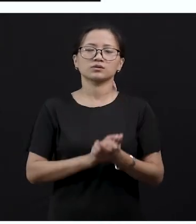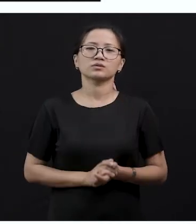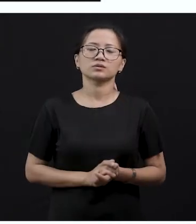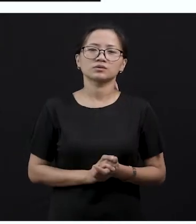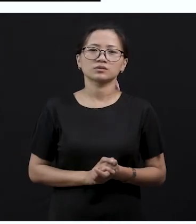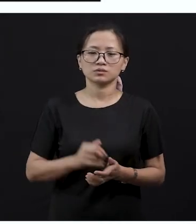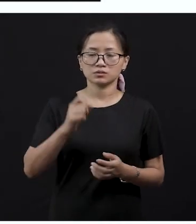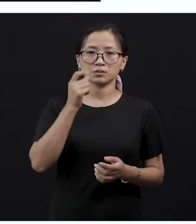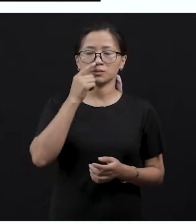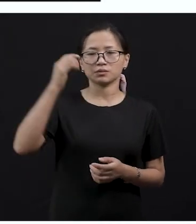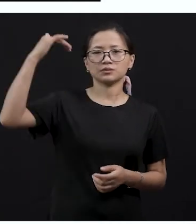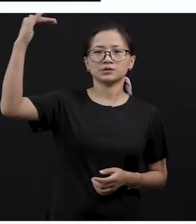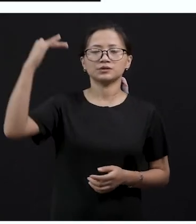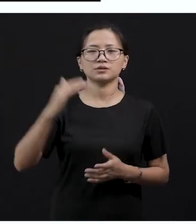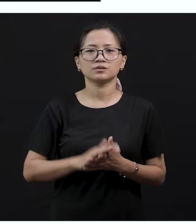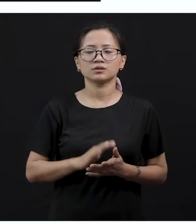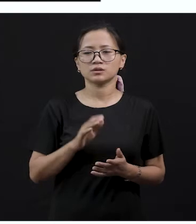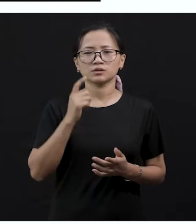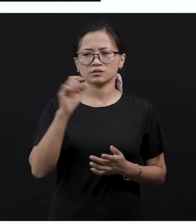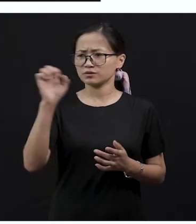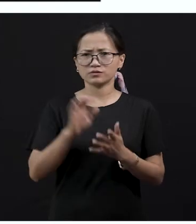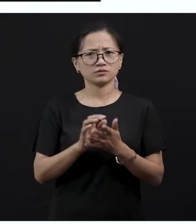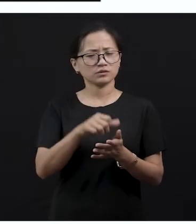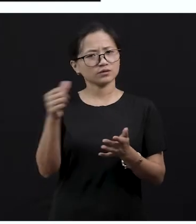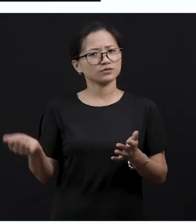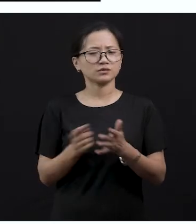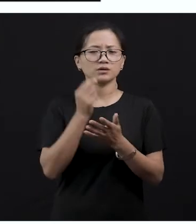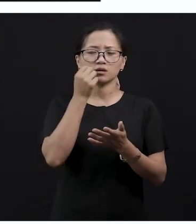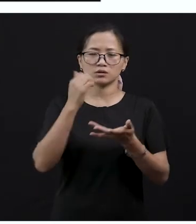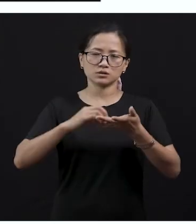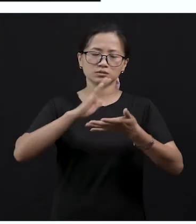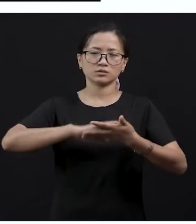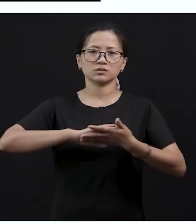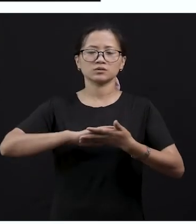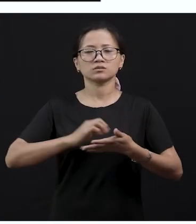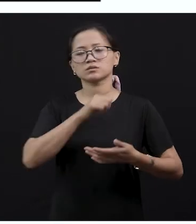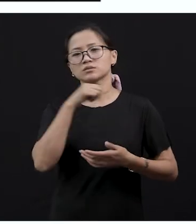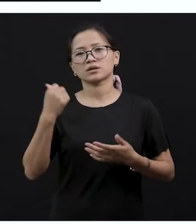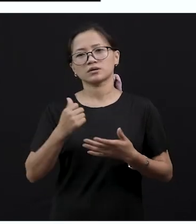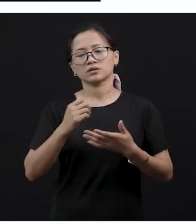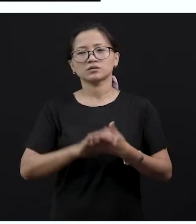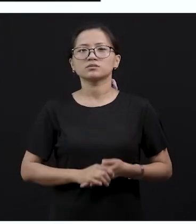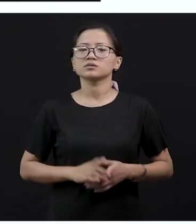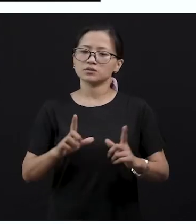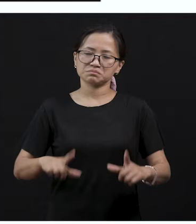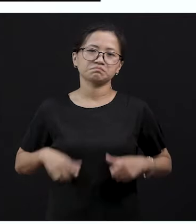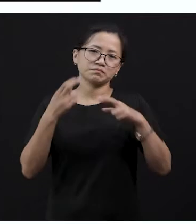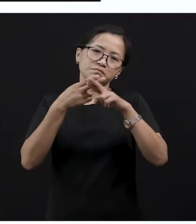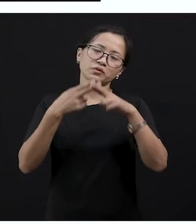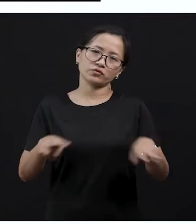succeeded. Now women, even after their husband dies, they were able to live freely, and